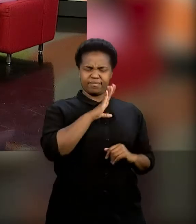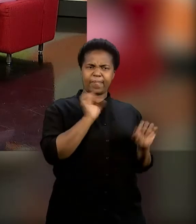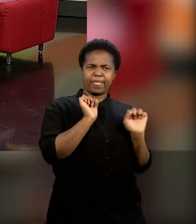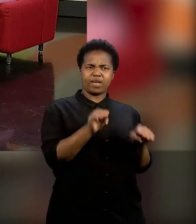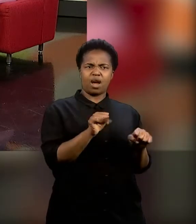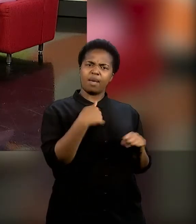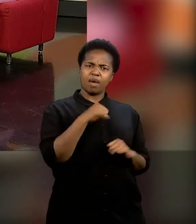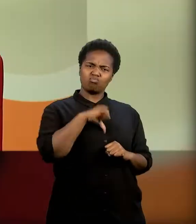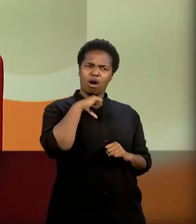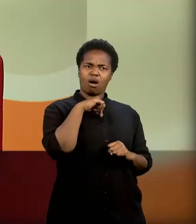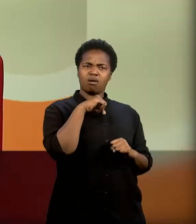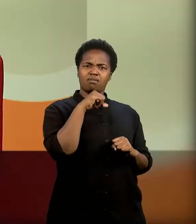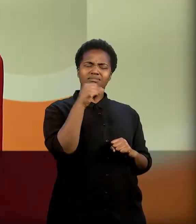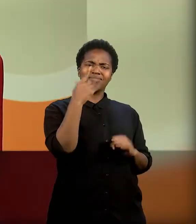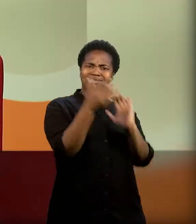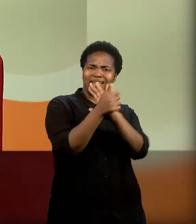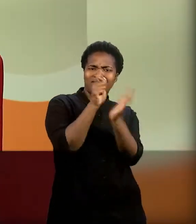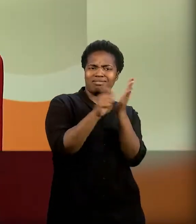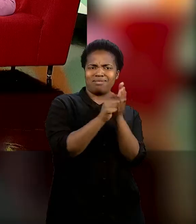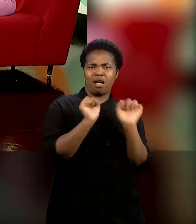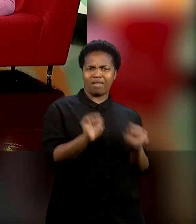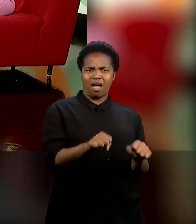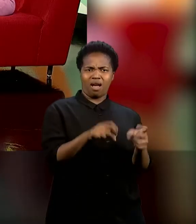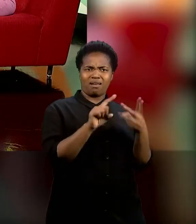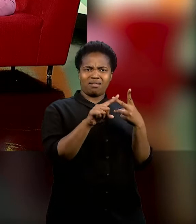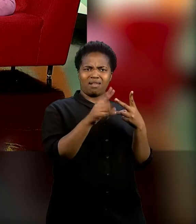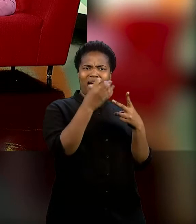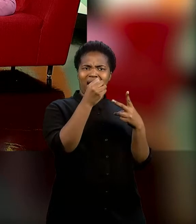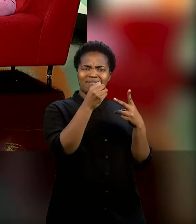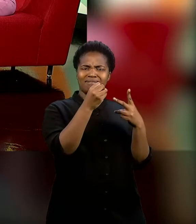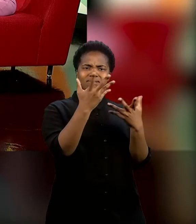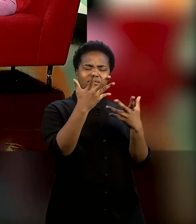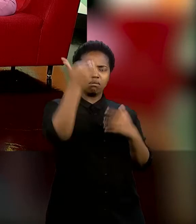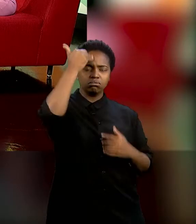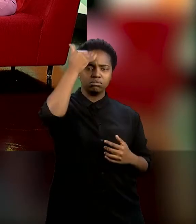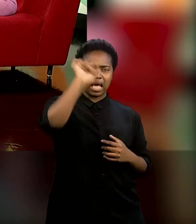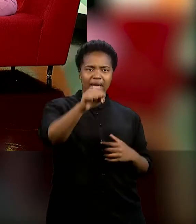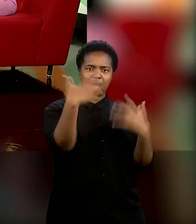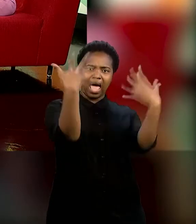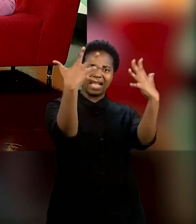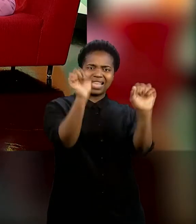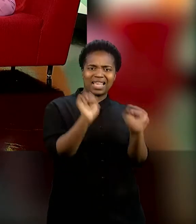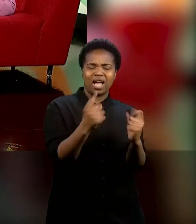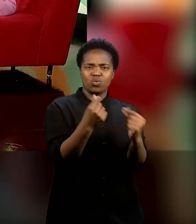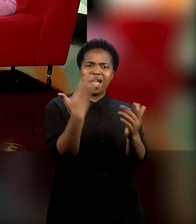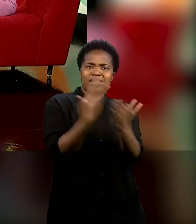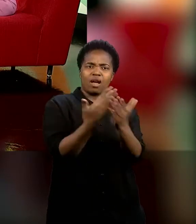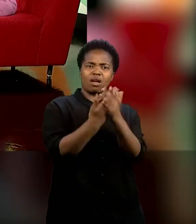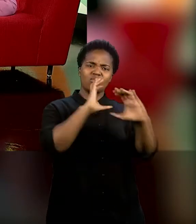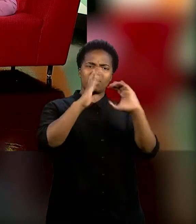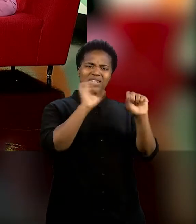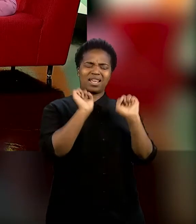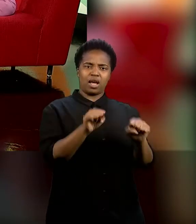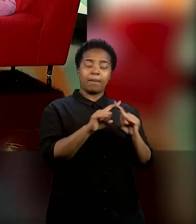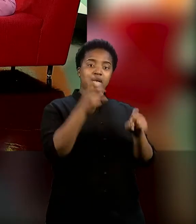hearing person, okay? And I'm proud of my beauty. And I'm proud of the fact that I've got skill, I've got knowledge, I've got hands.